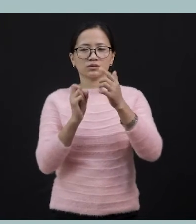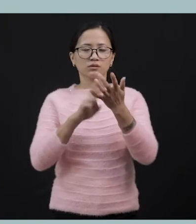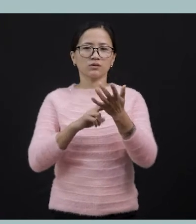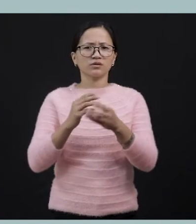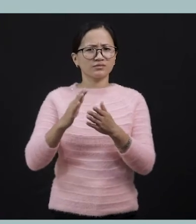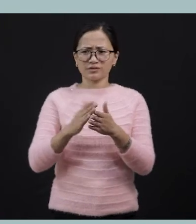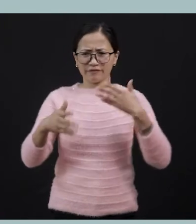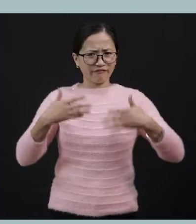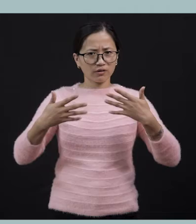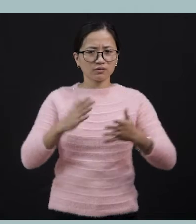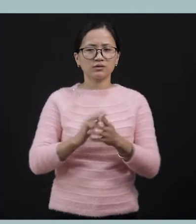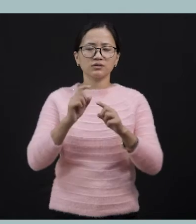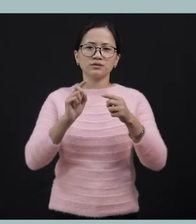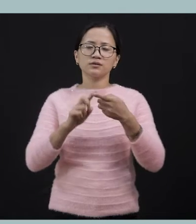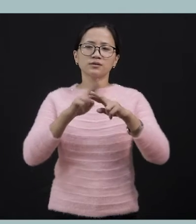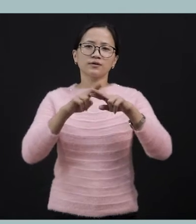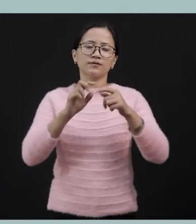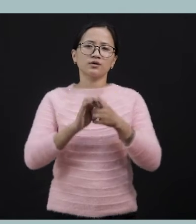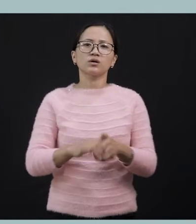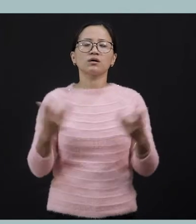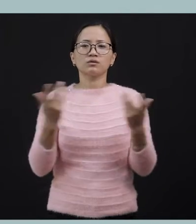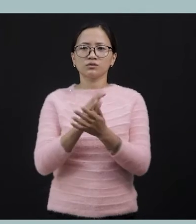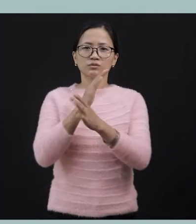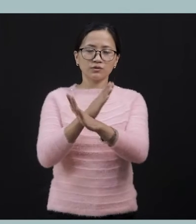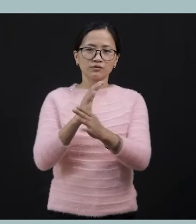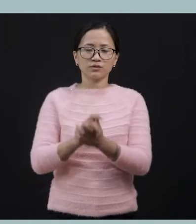its effect, and how to prevent it.